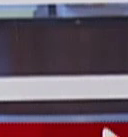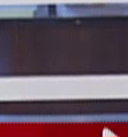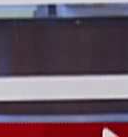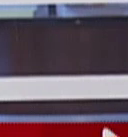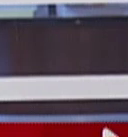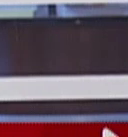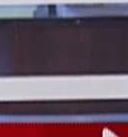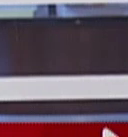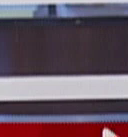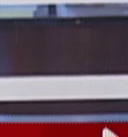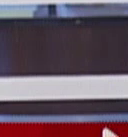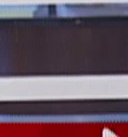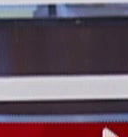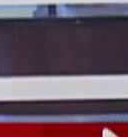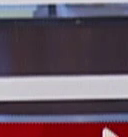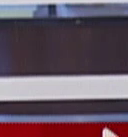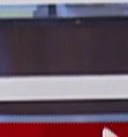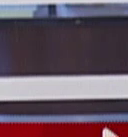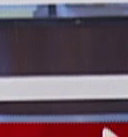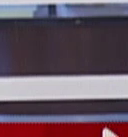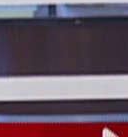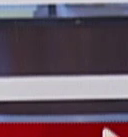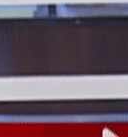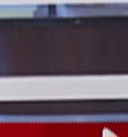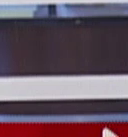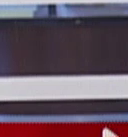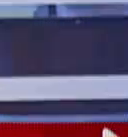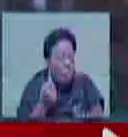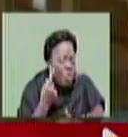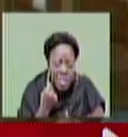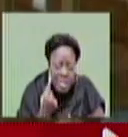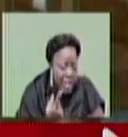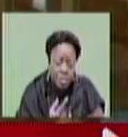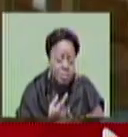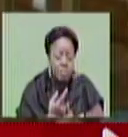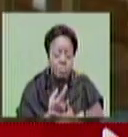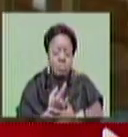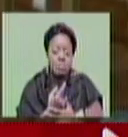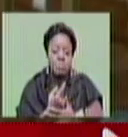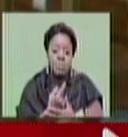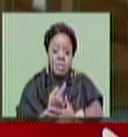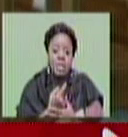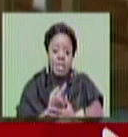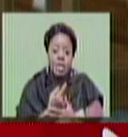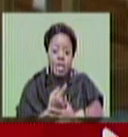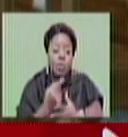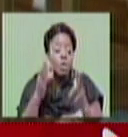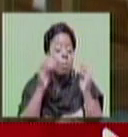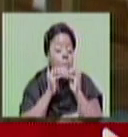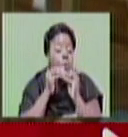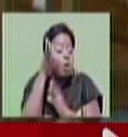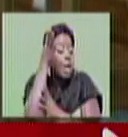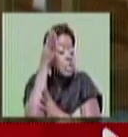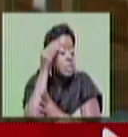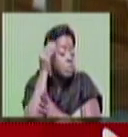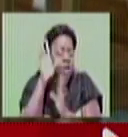Terence Yeltsin explained the virus was still new to everyone. As we get experience with a